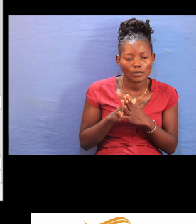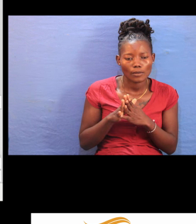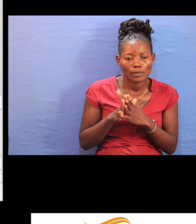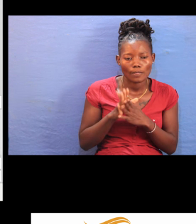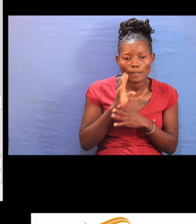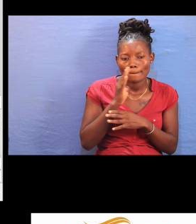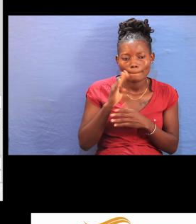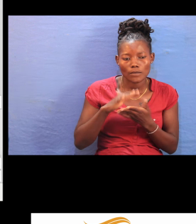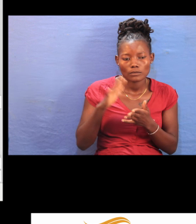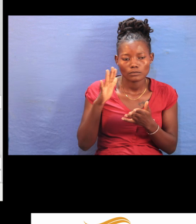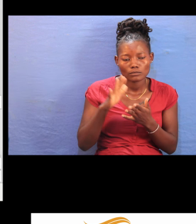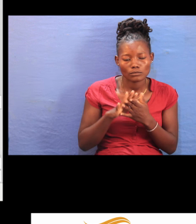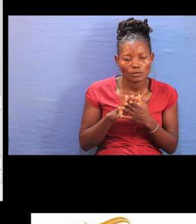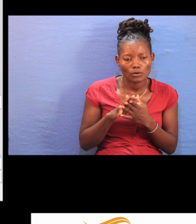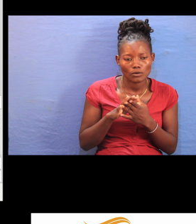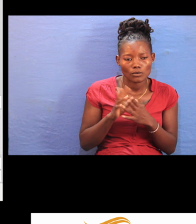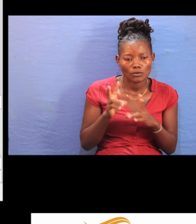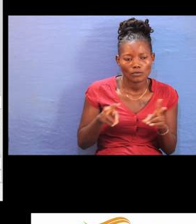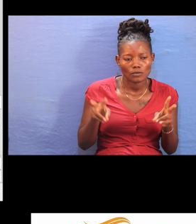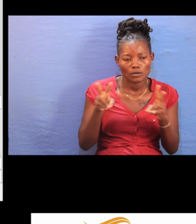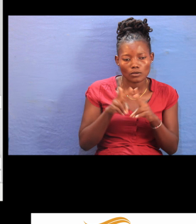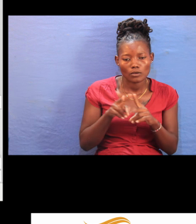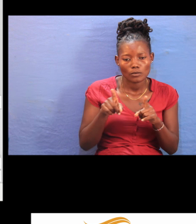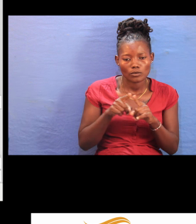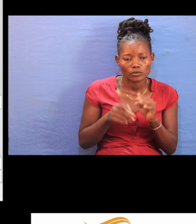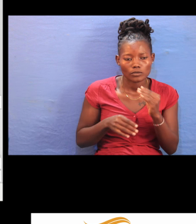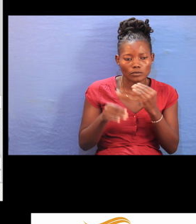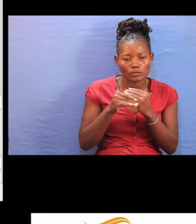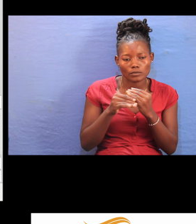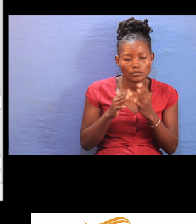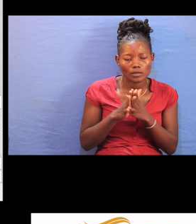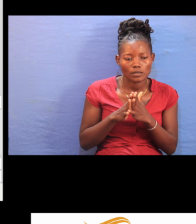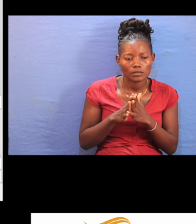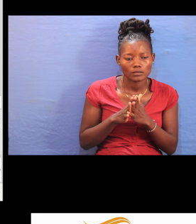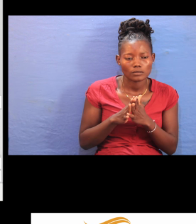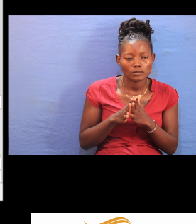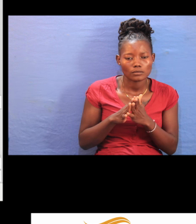more confidence, have more confidence in future